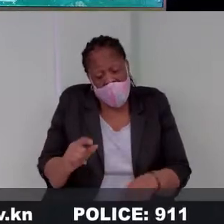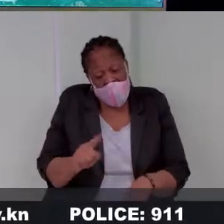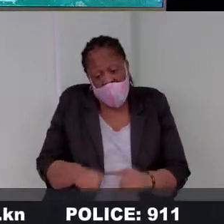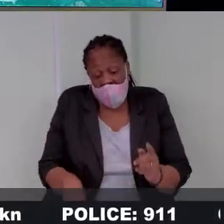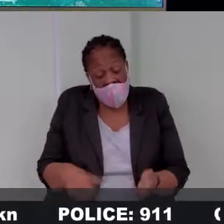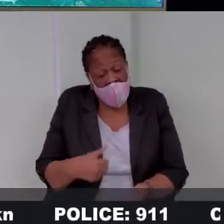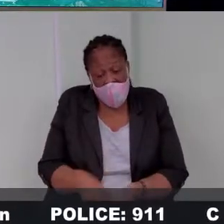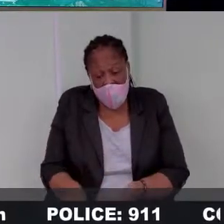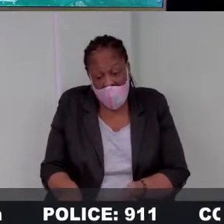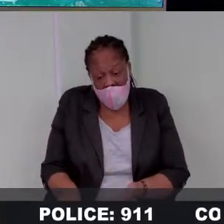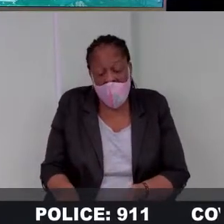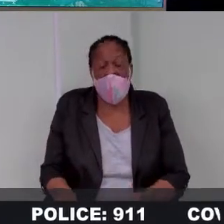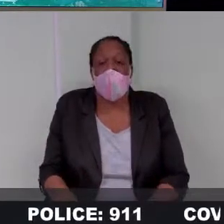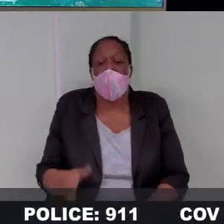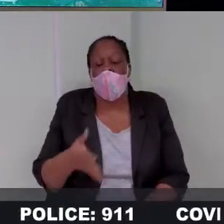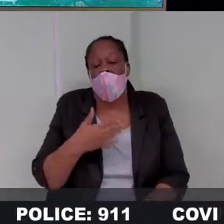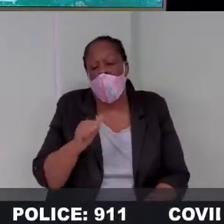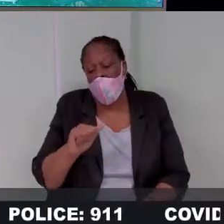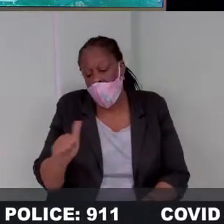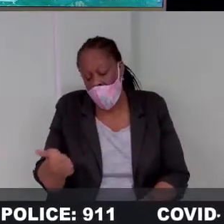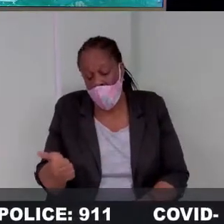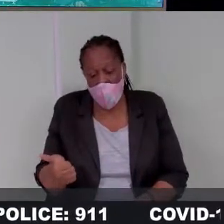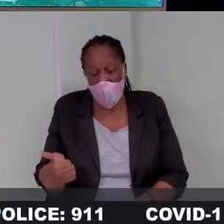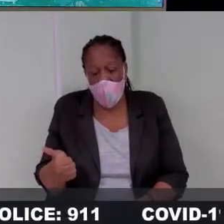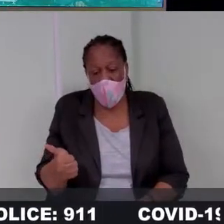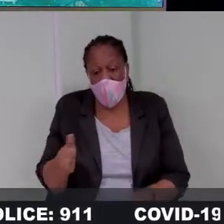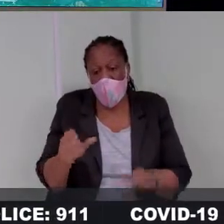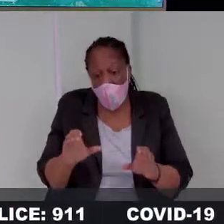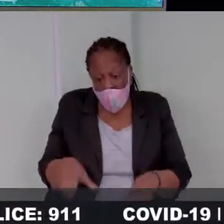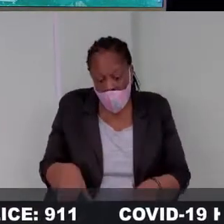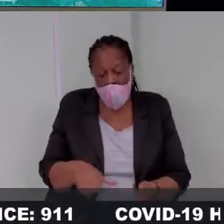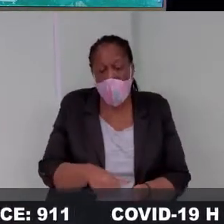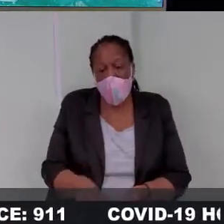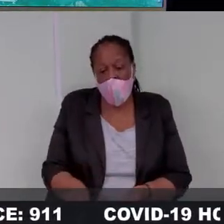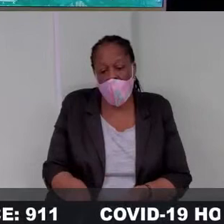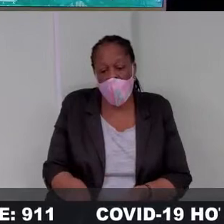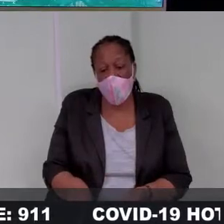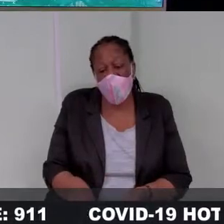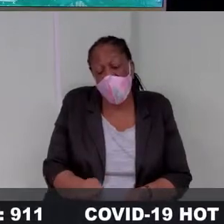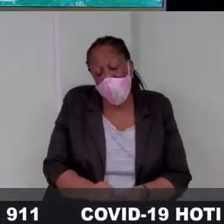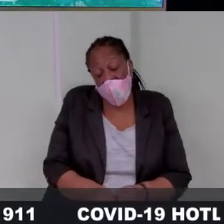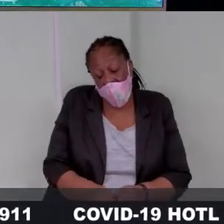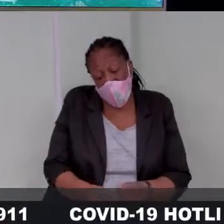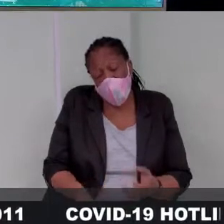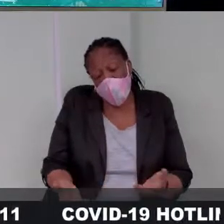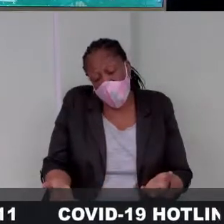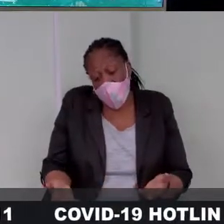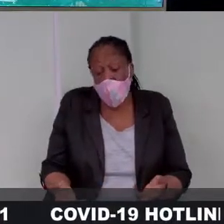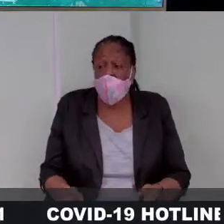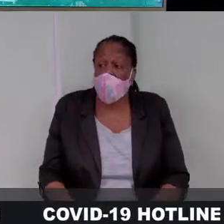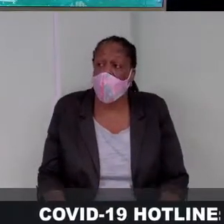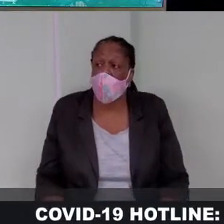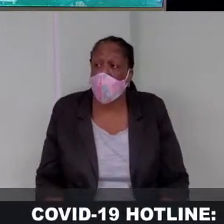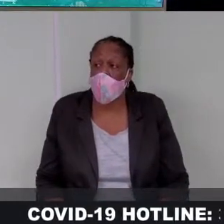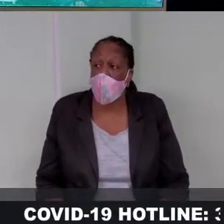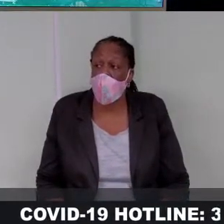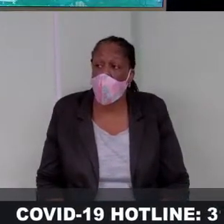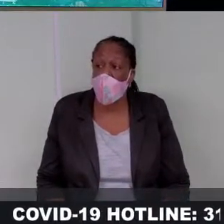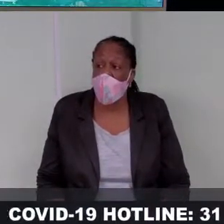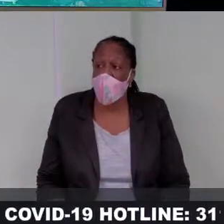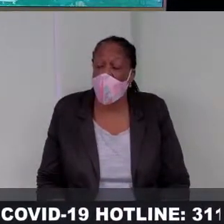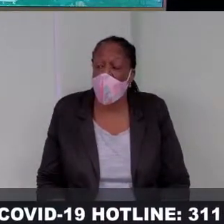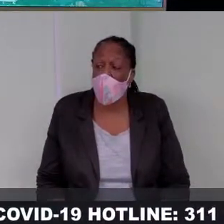$200,000 that you heard people speaking about on social media after the Prime Minister mentioned this at a gathering, I think, on